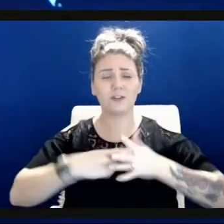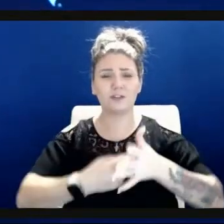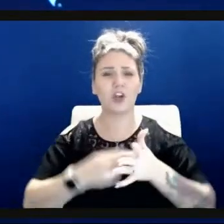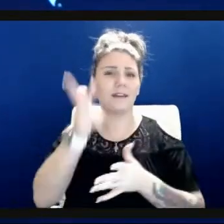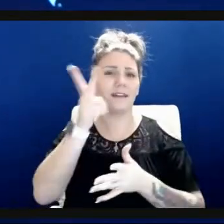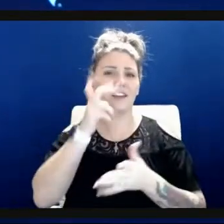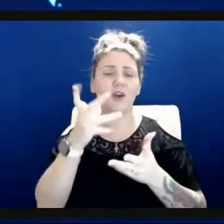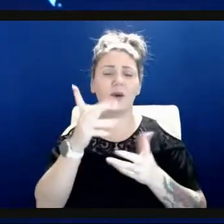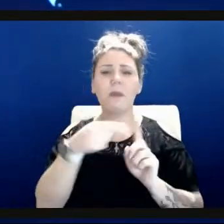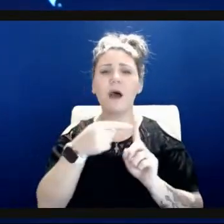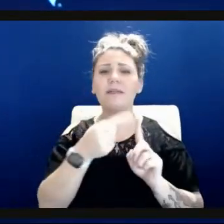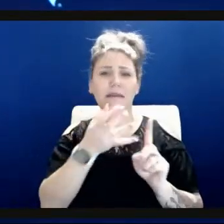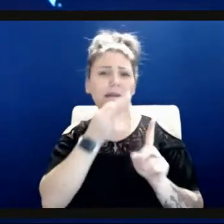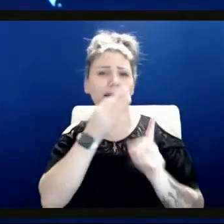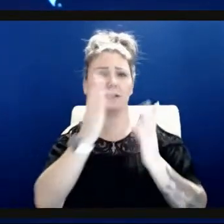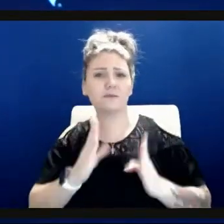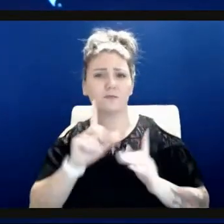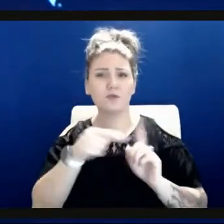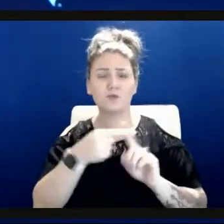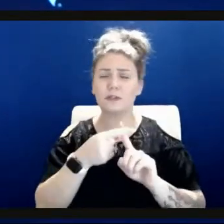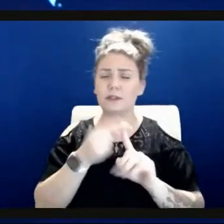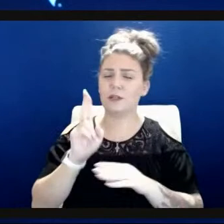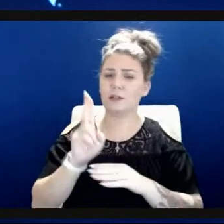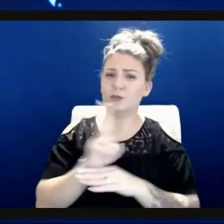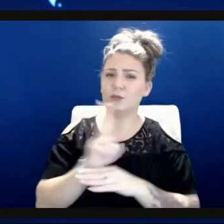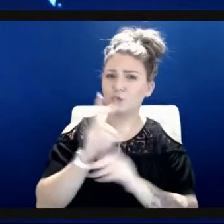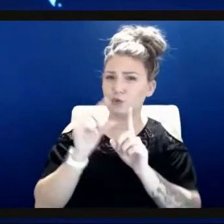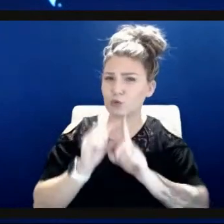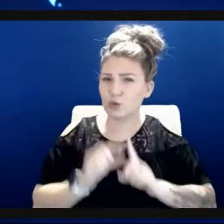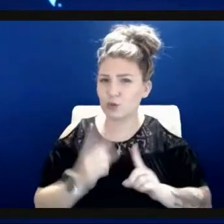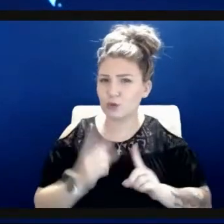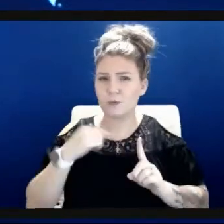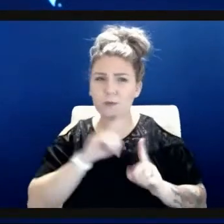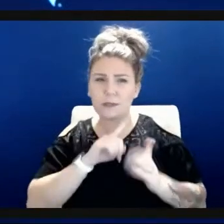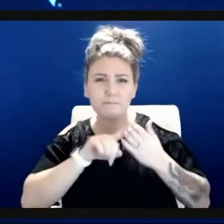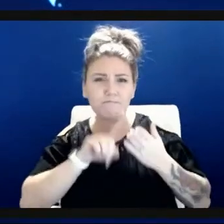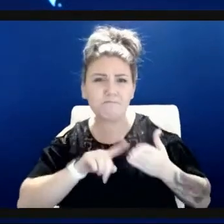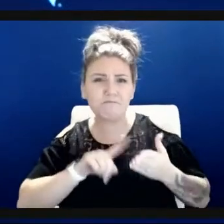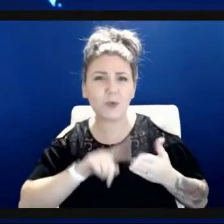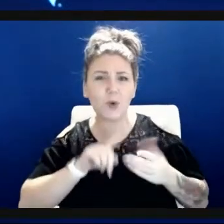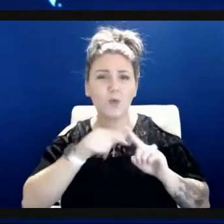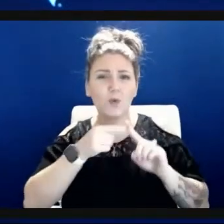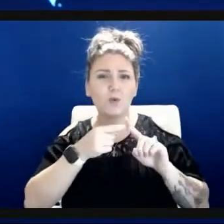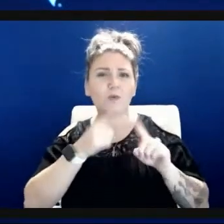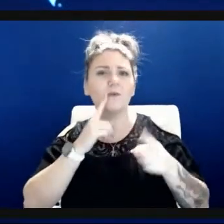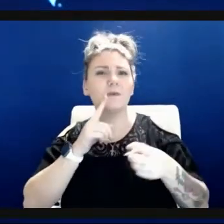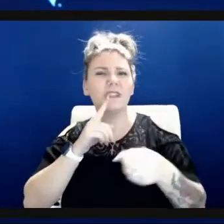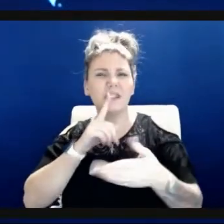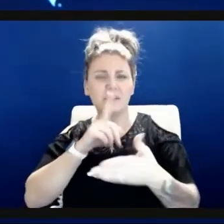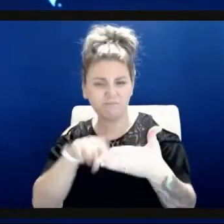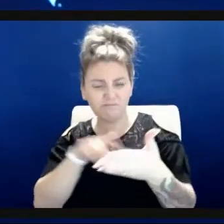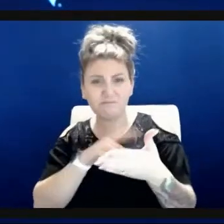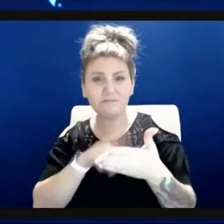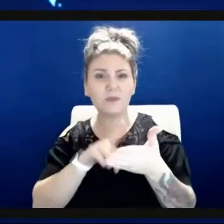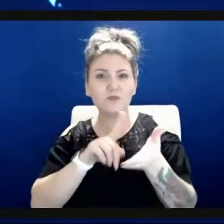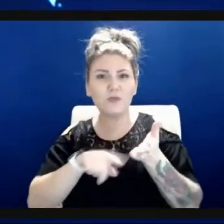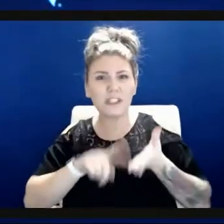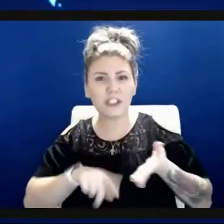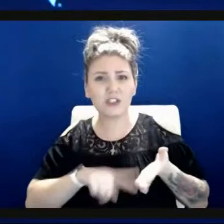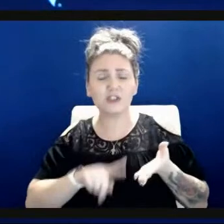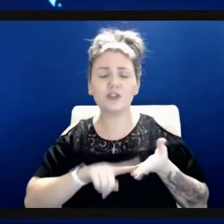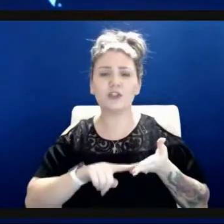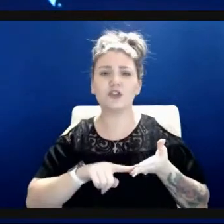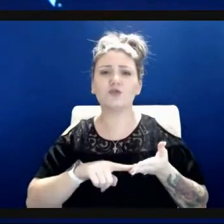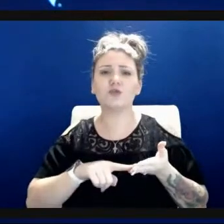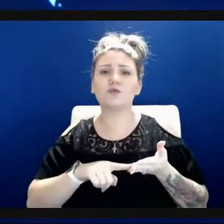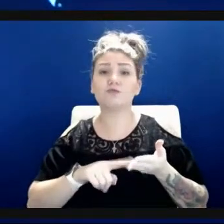what they mean when they use terms that we look for when scrutinizing the research. Our goal is to empower you on what to